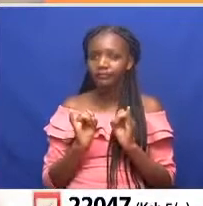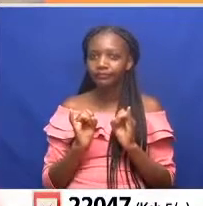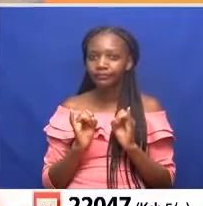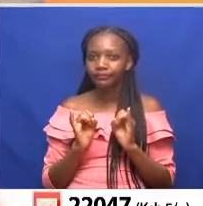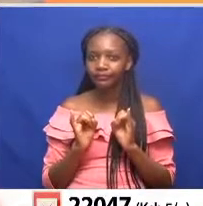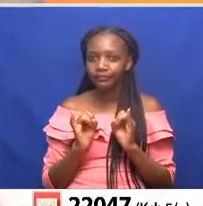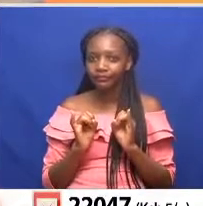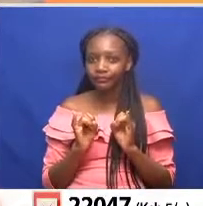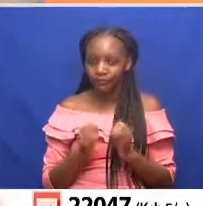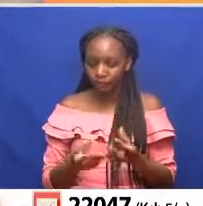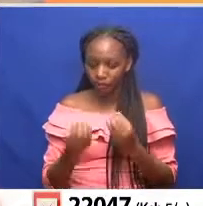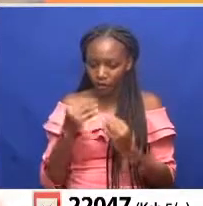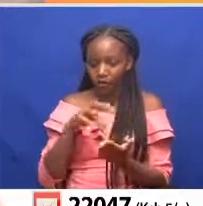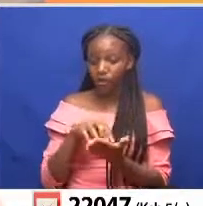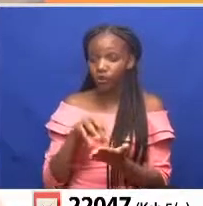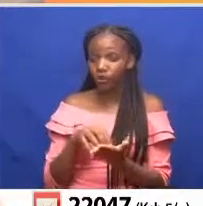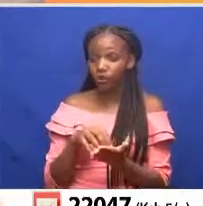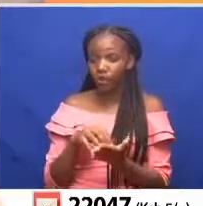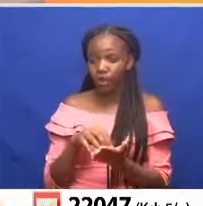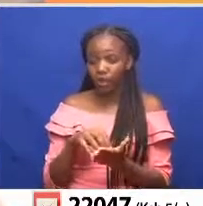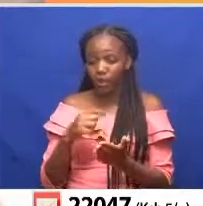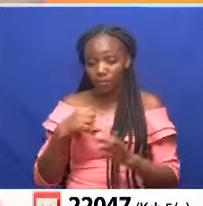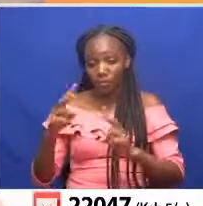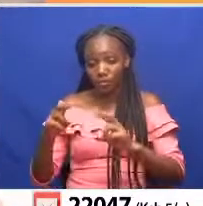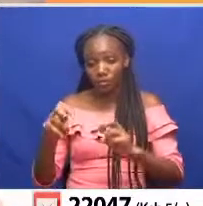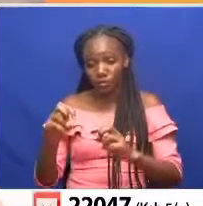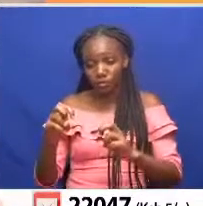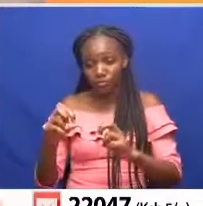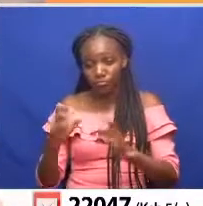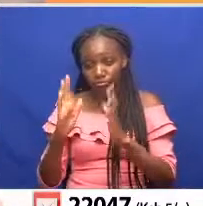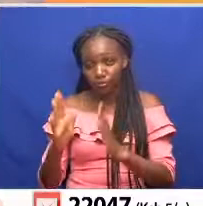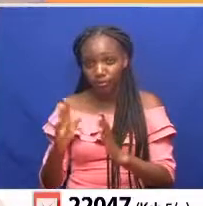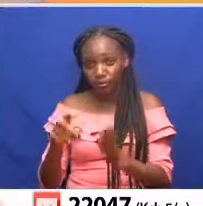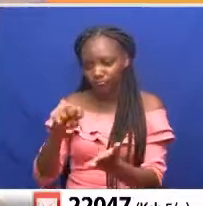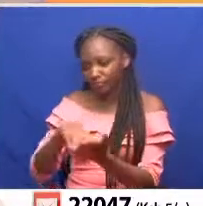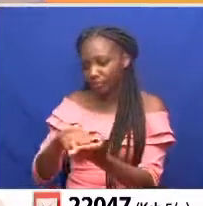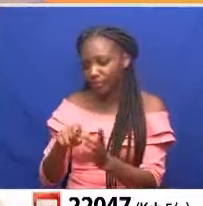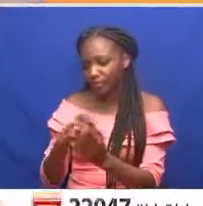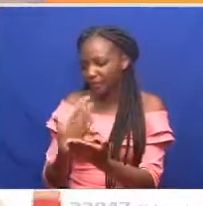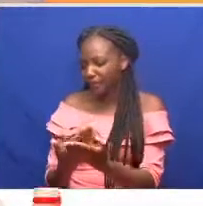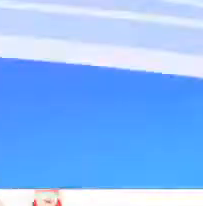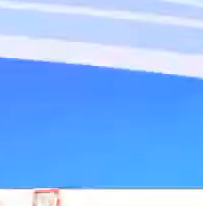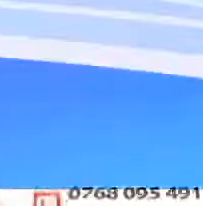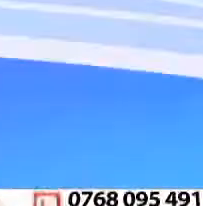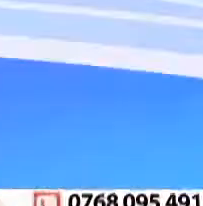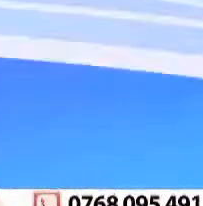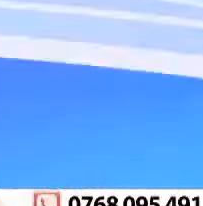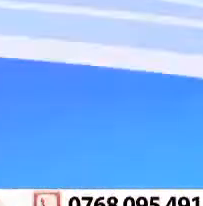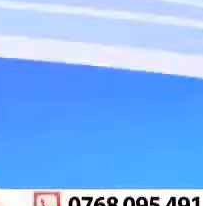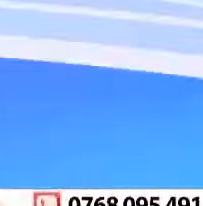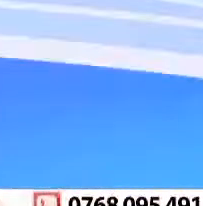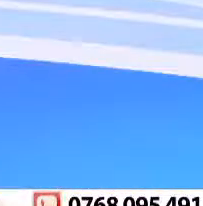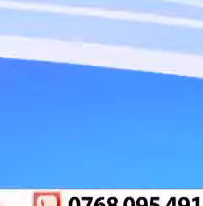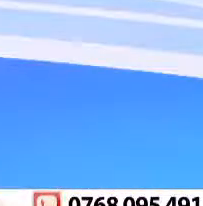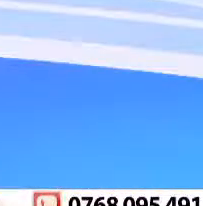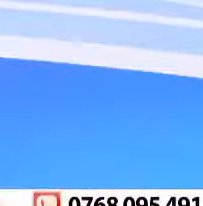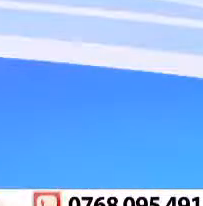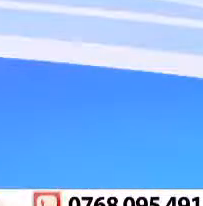in a situation where I can go looking for somebody to Knel down and beg I cannot beg anybody all right that